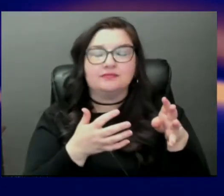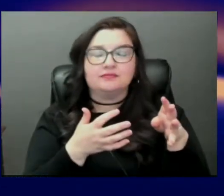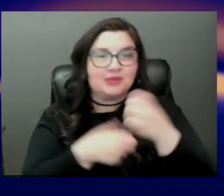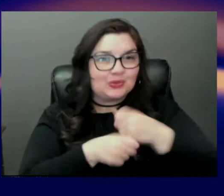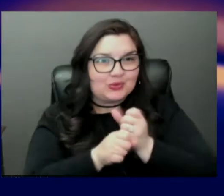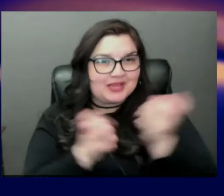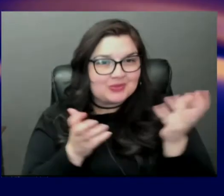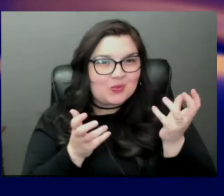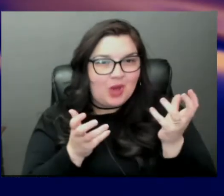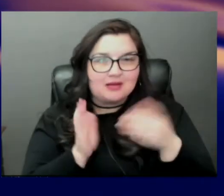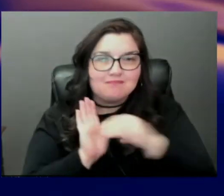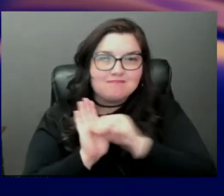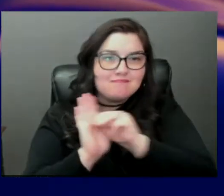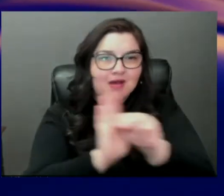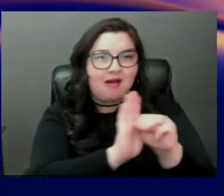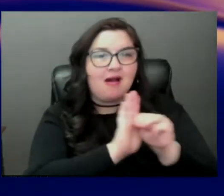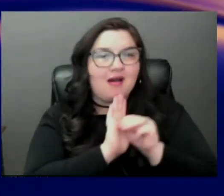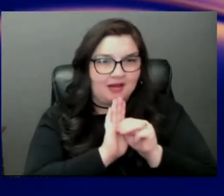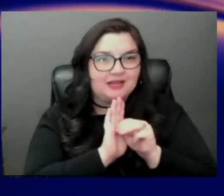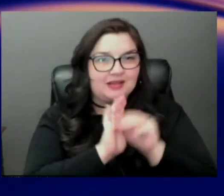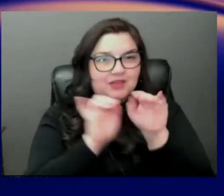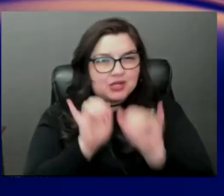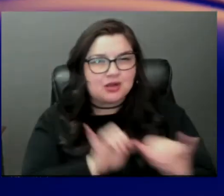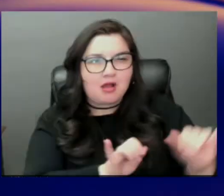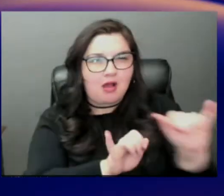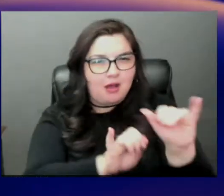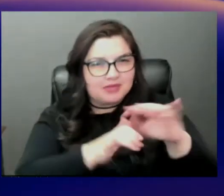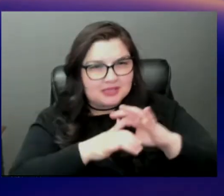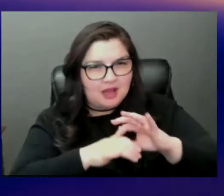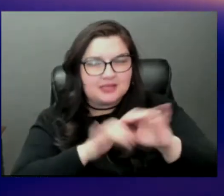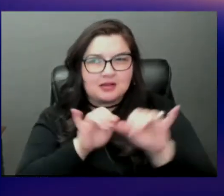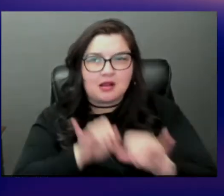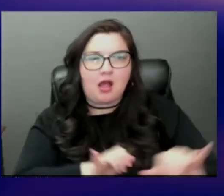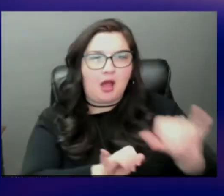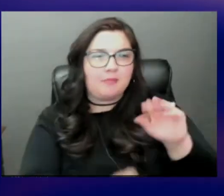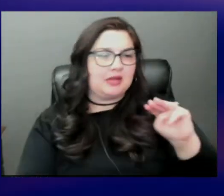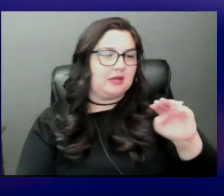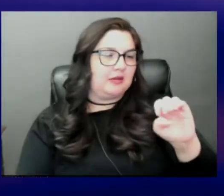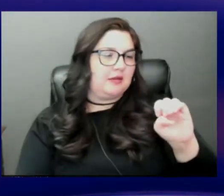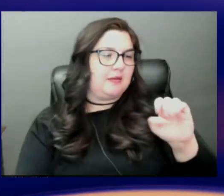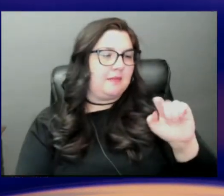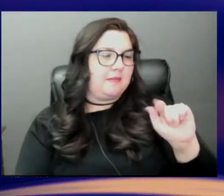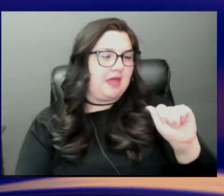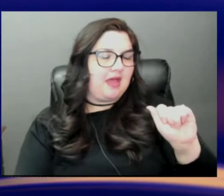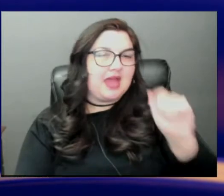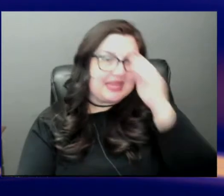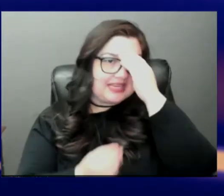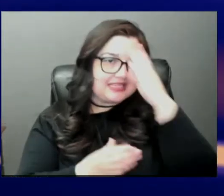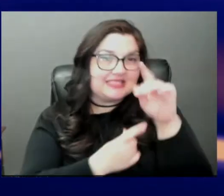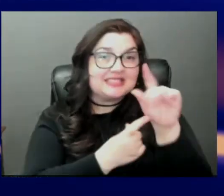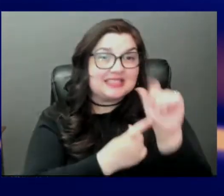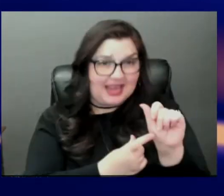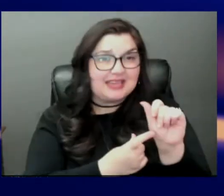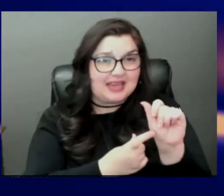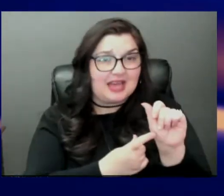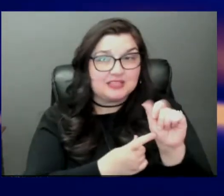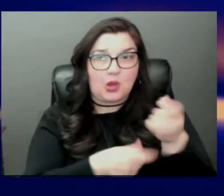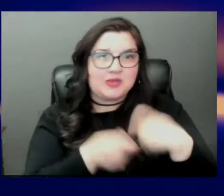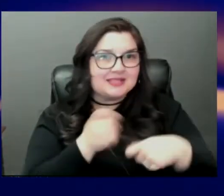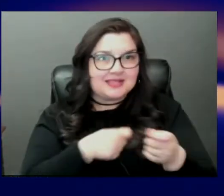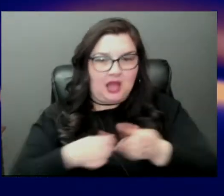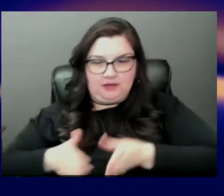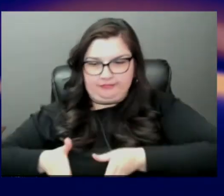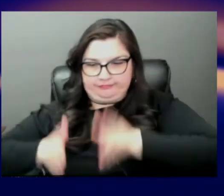model that gives you a common context and common metadata across all of these disparate silo data sources. Got it. And